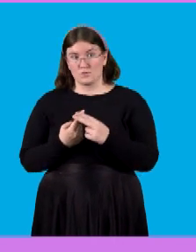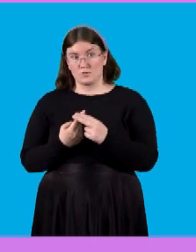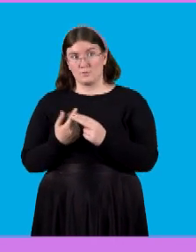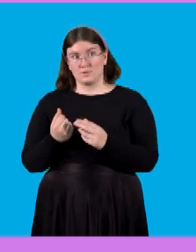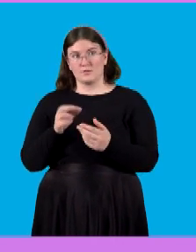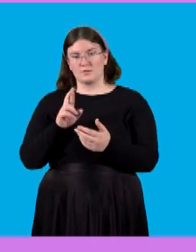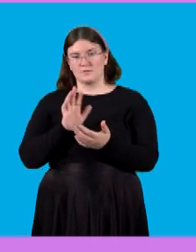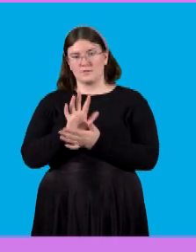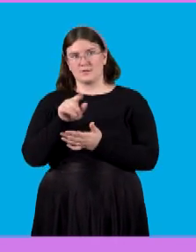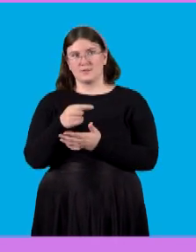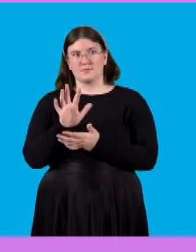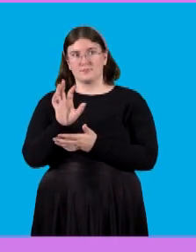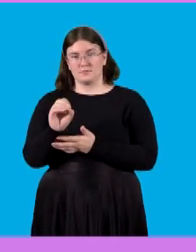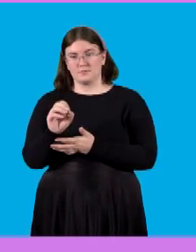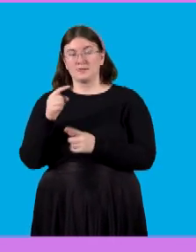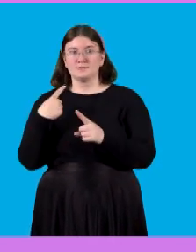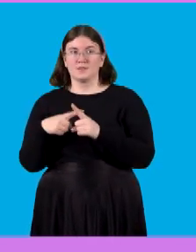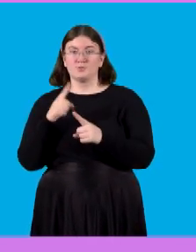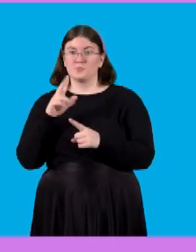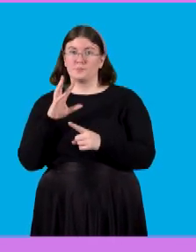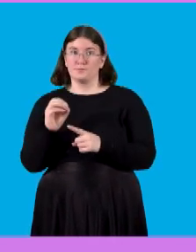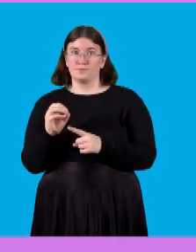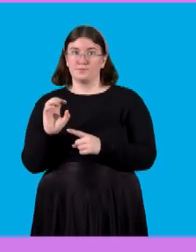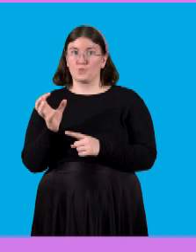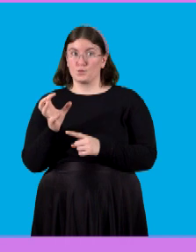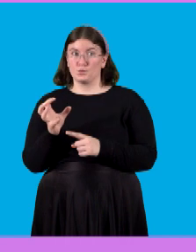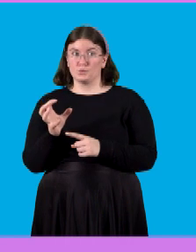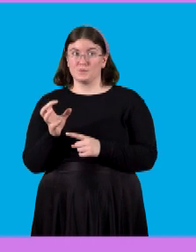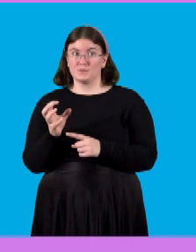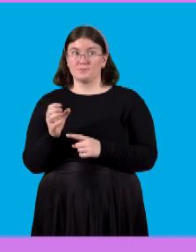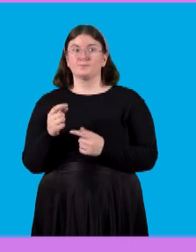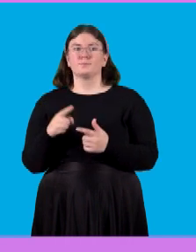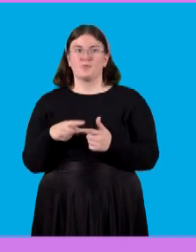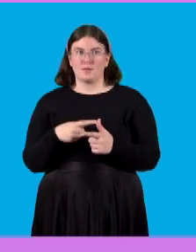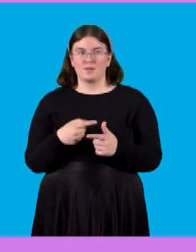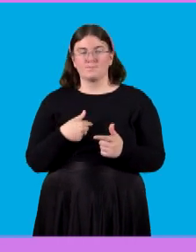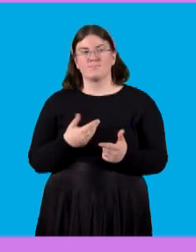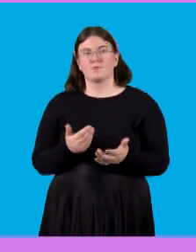Rand, multiply it by the 150 balls, right? Then I got to